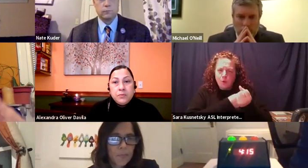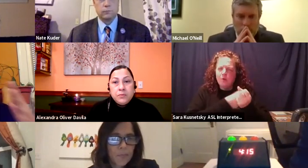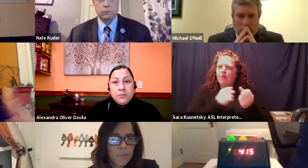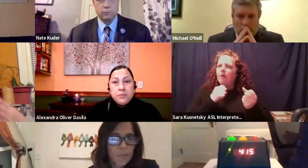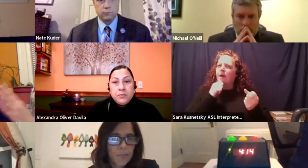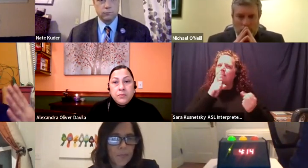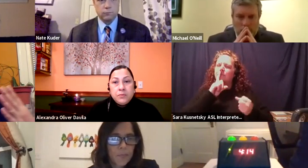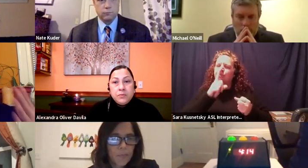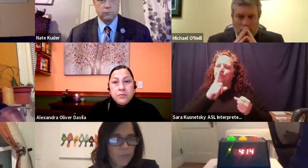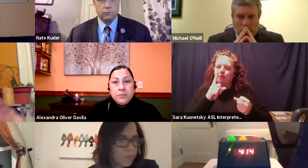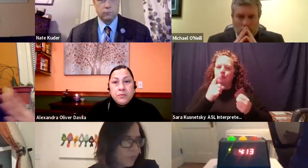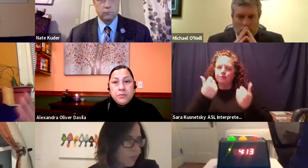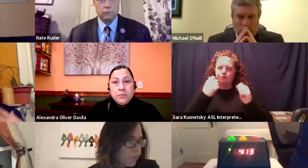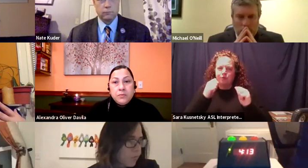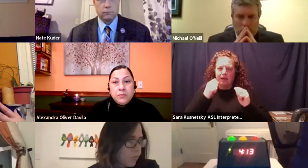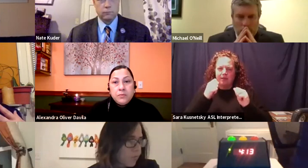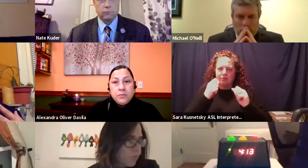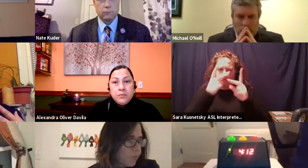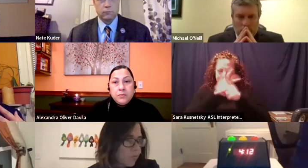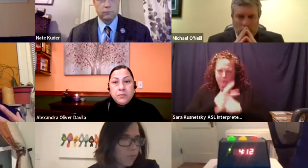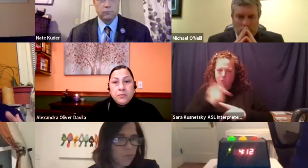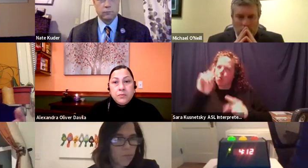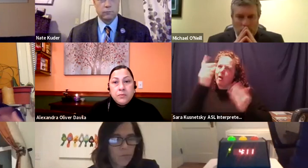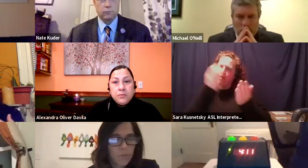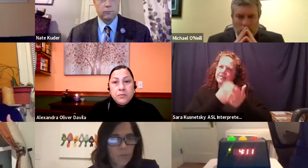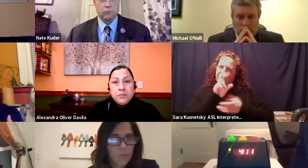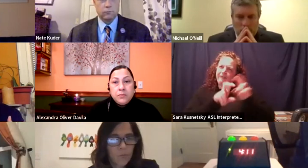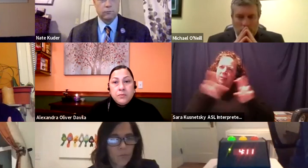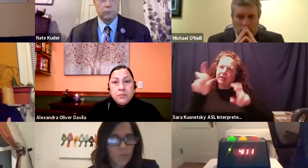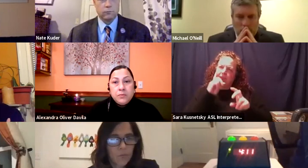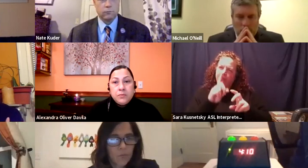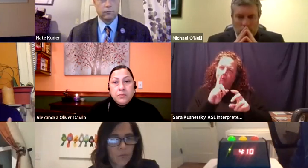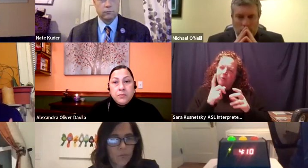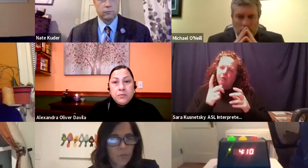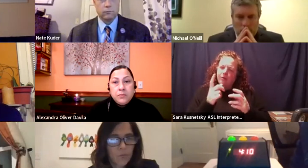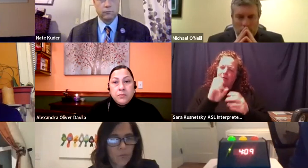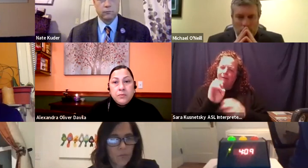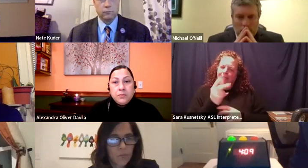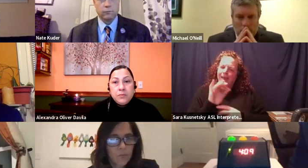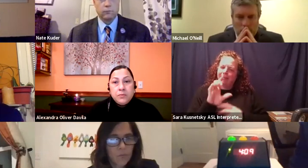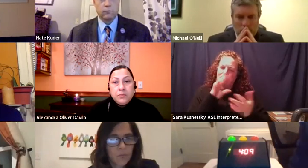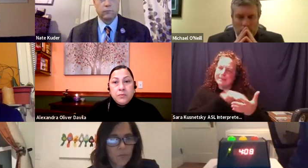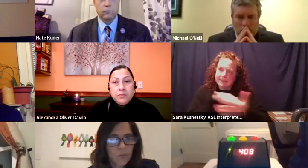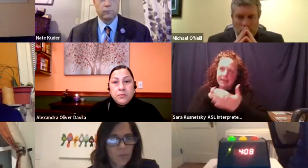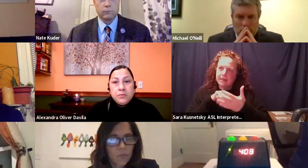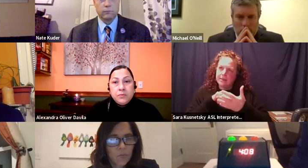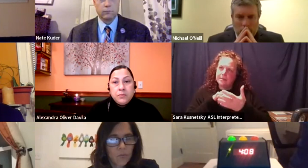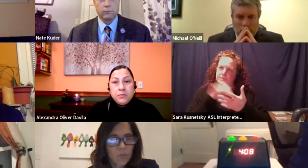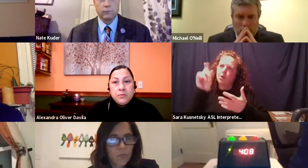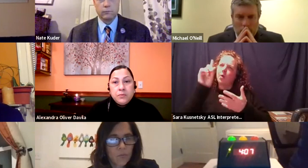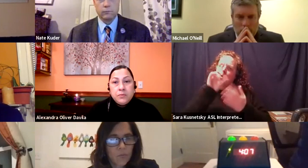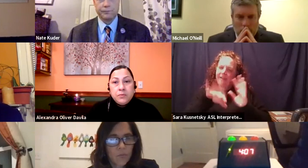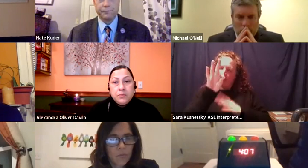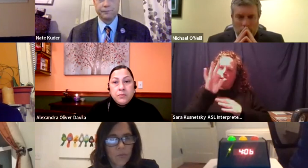like, if I'm trying to find where the funding will be for ethnic studies, where would I look for